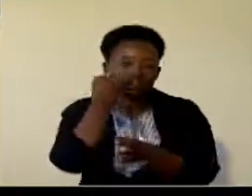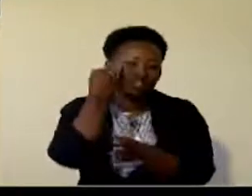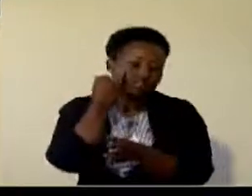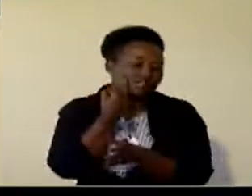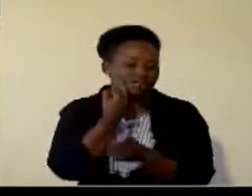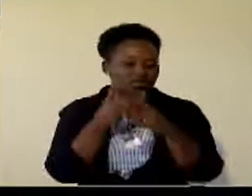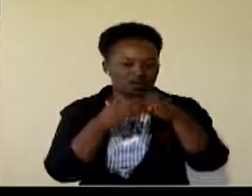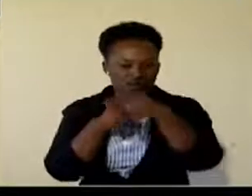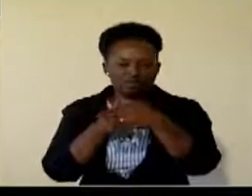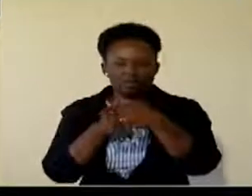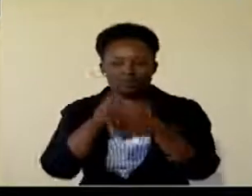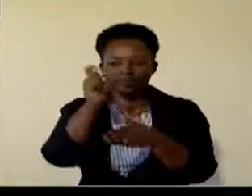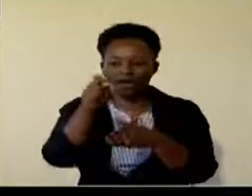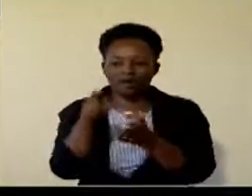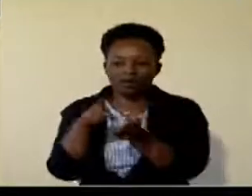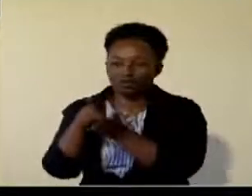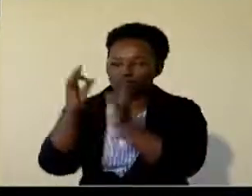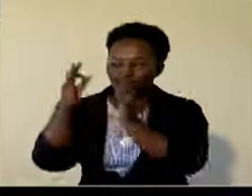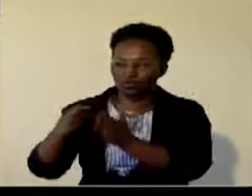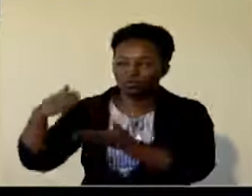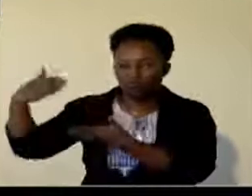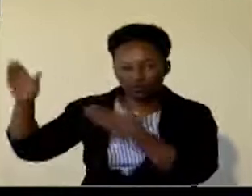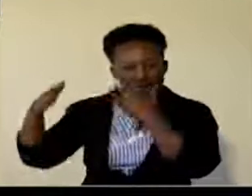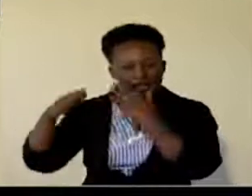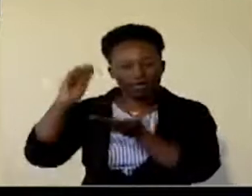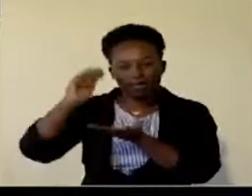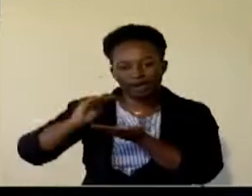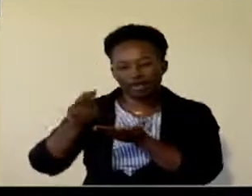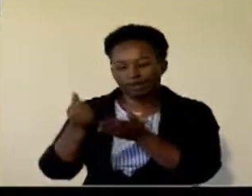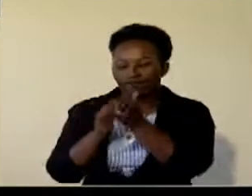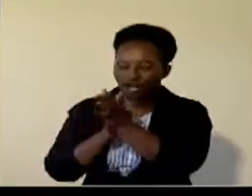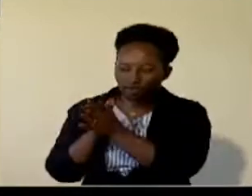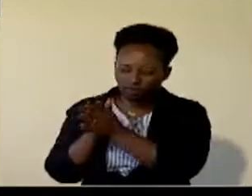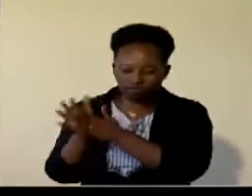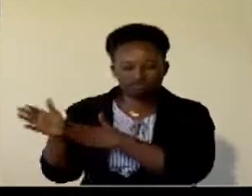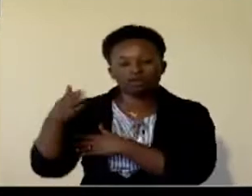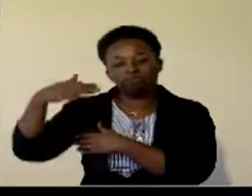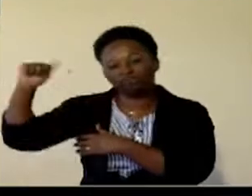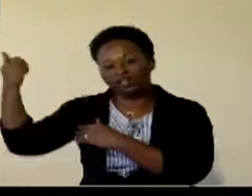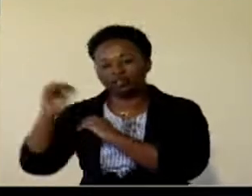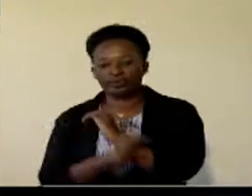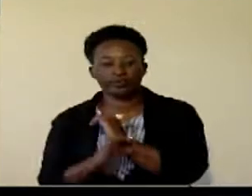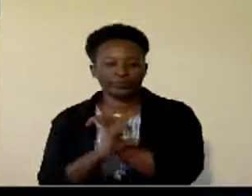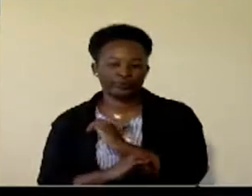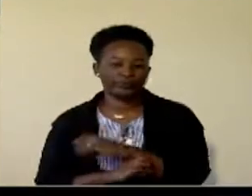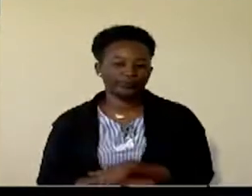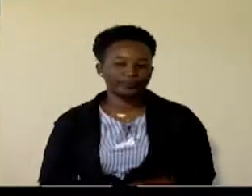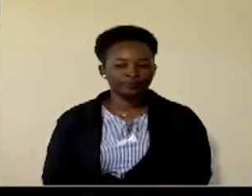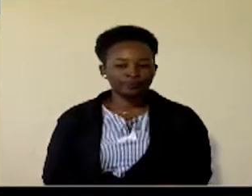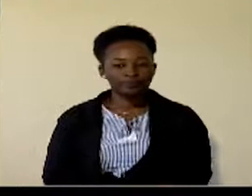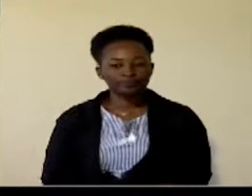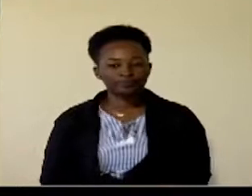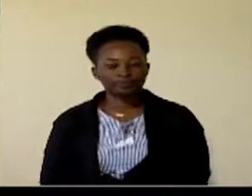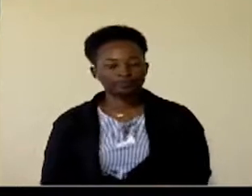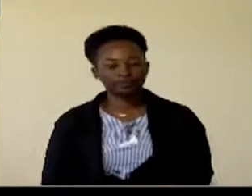discourage people to import in order to reduce expenditures abroad, in order to solve balance of payment deficit.